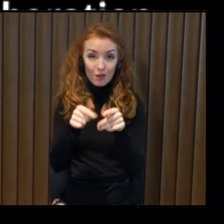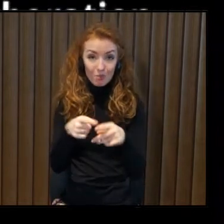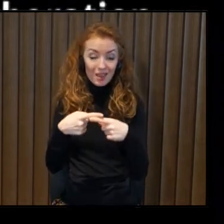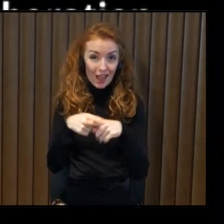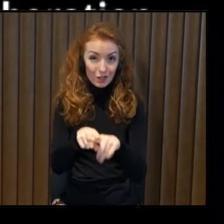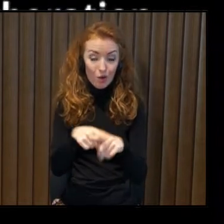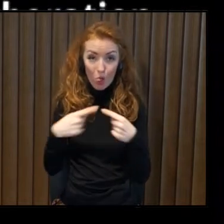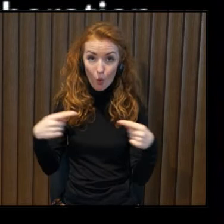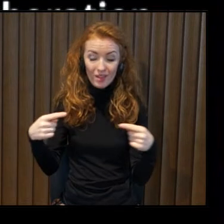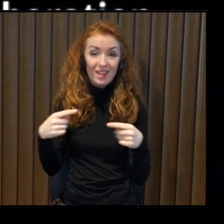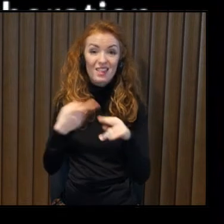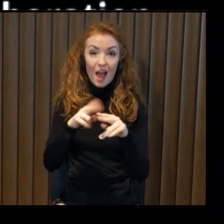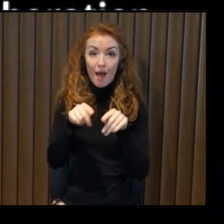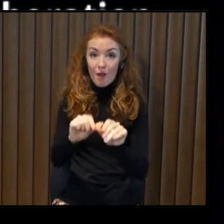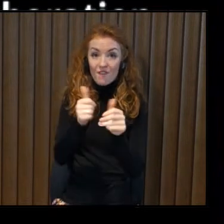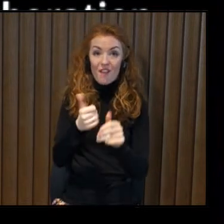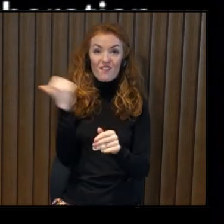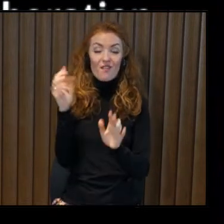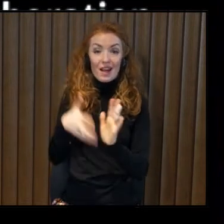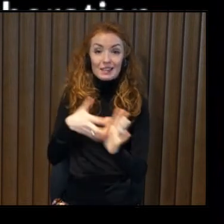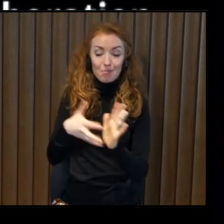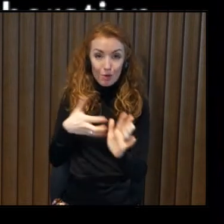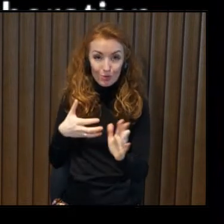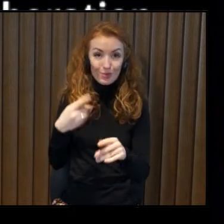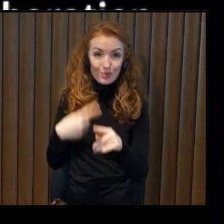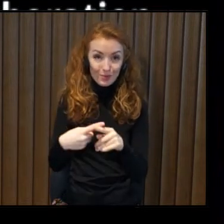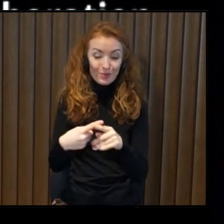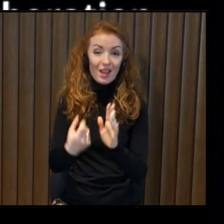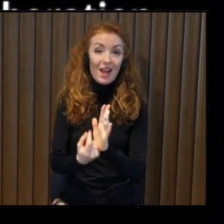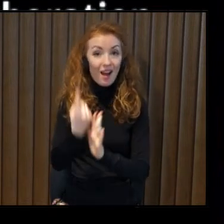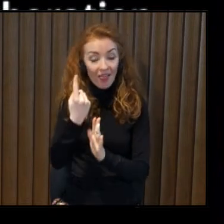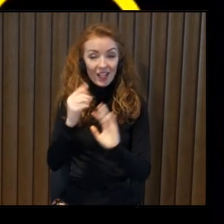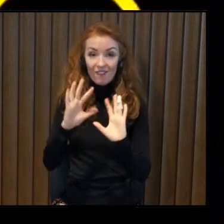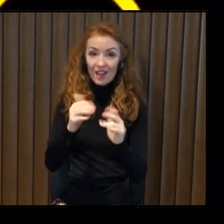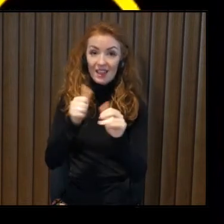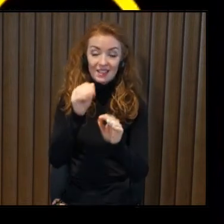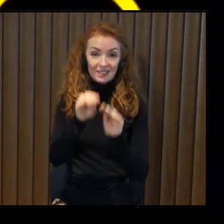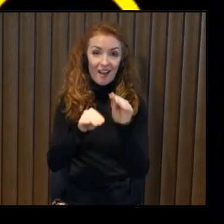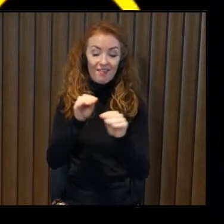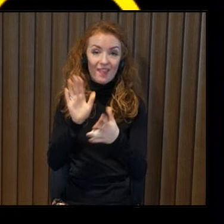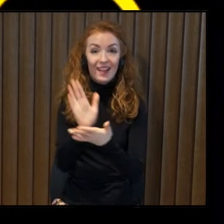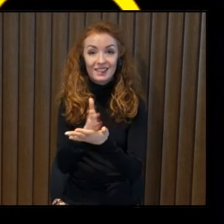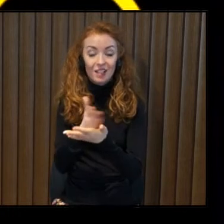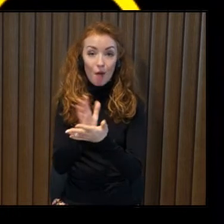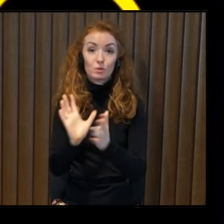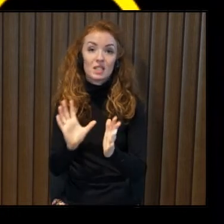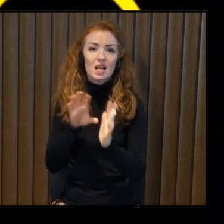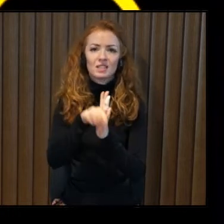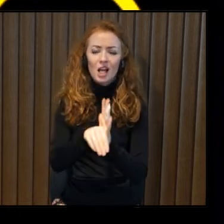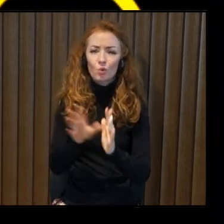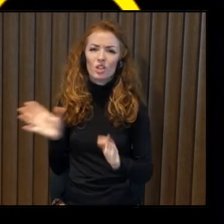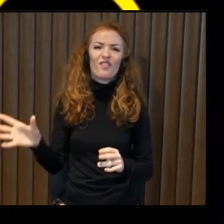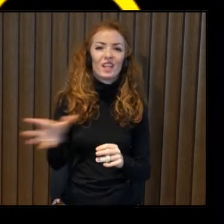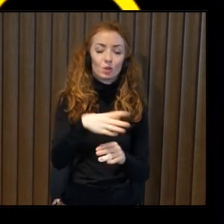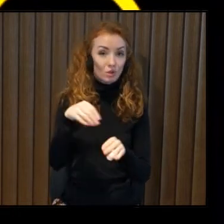And of course, designing solutions in collaboration with all relevant stakeholders. So here's a couple of practices that we